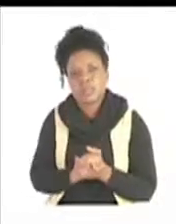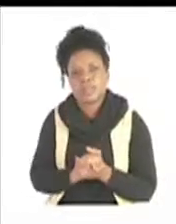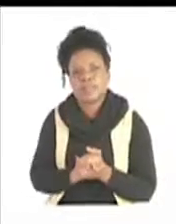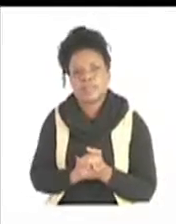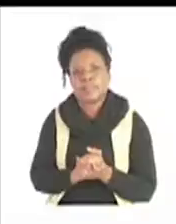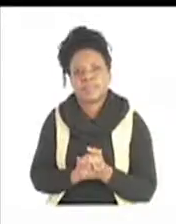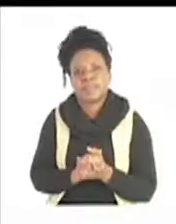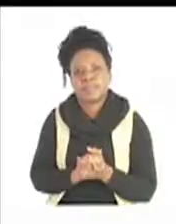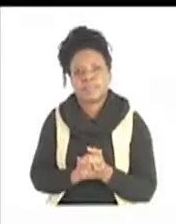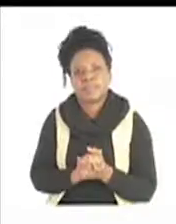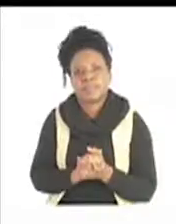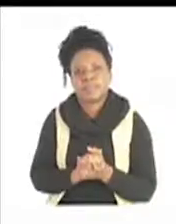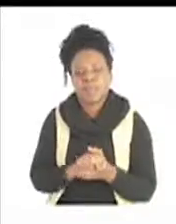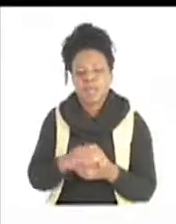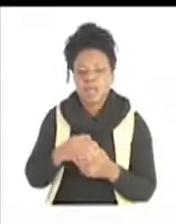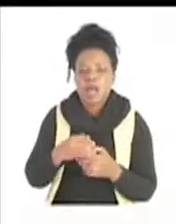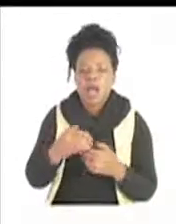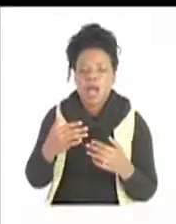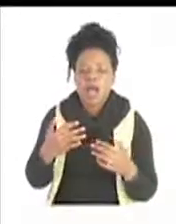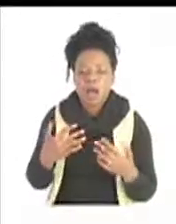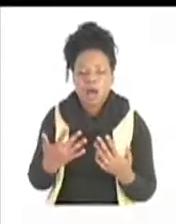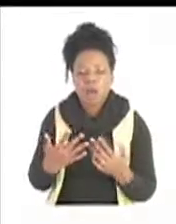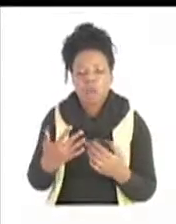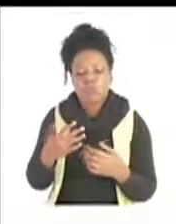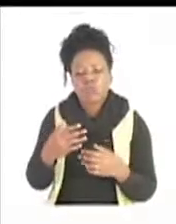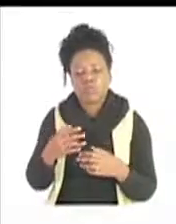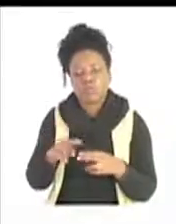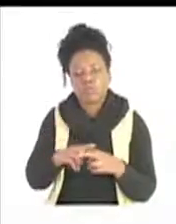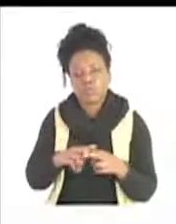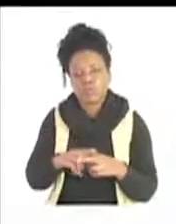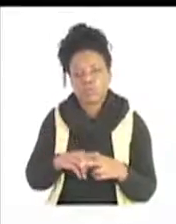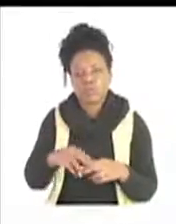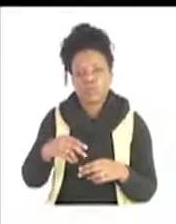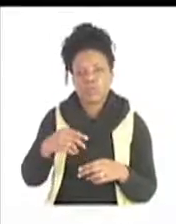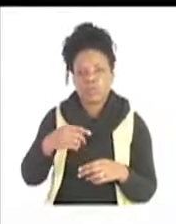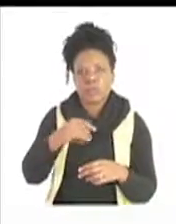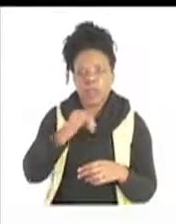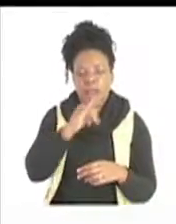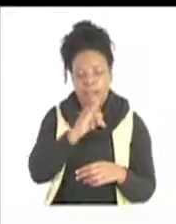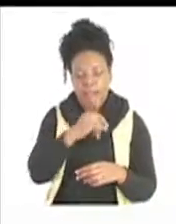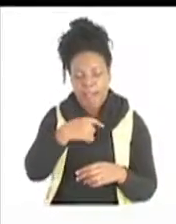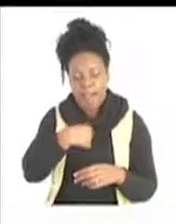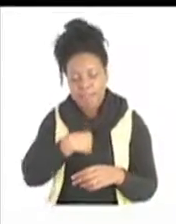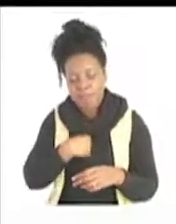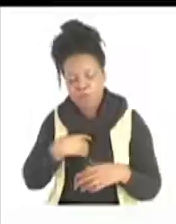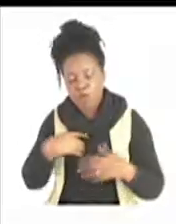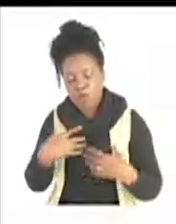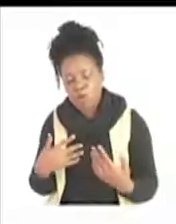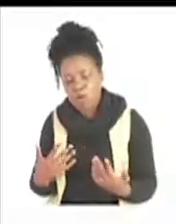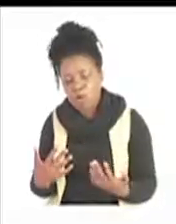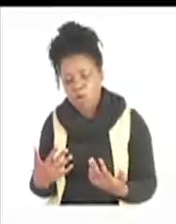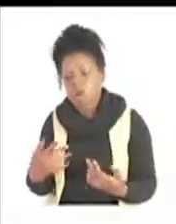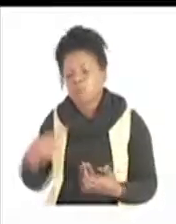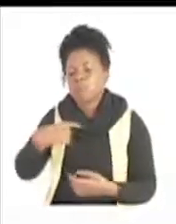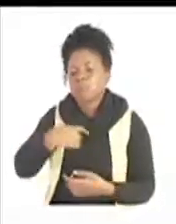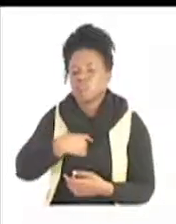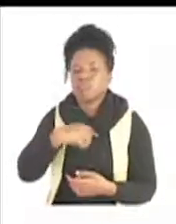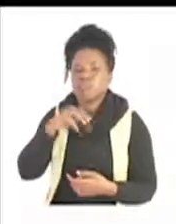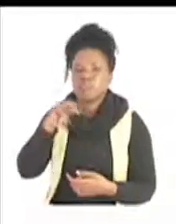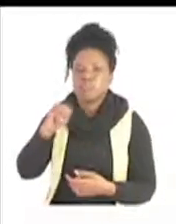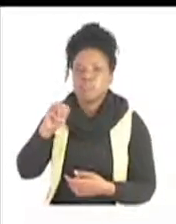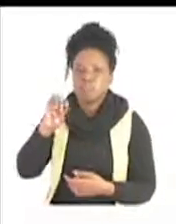use me? Me is used in the predicate of a sentence.